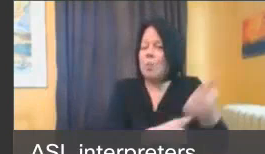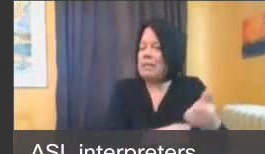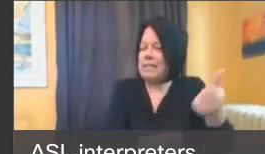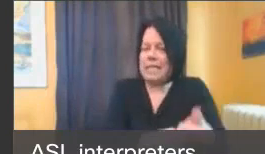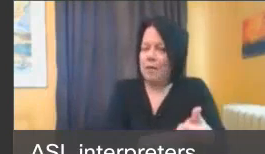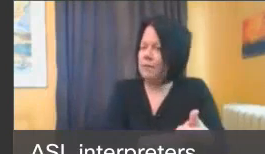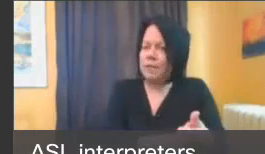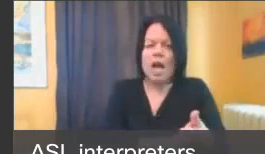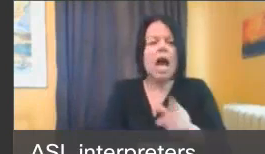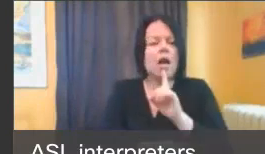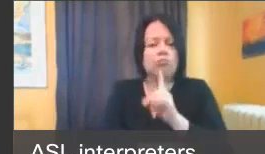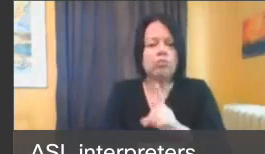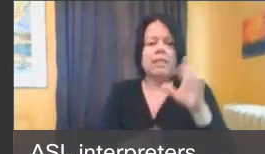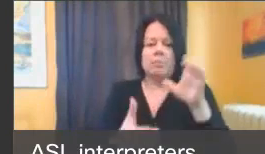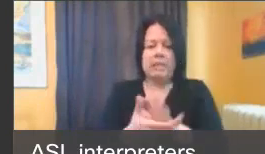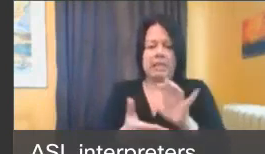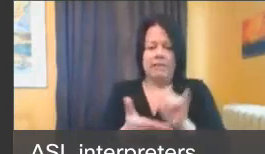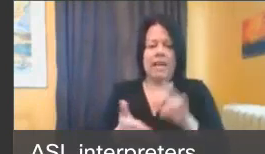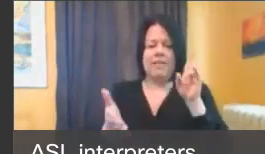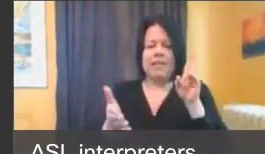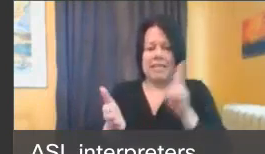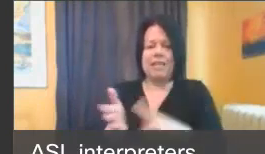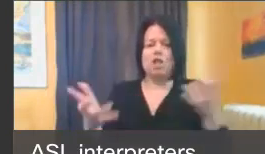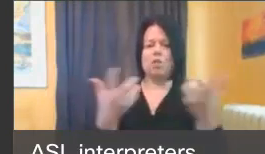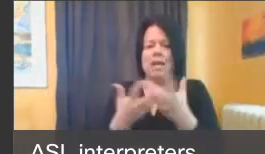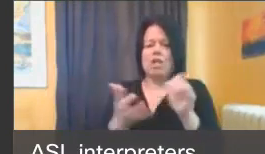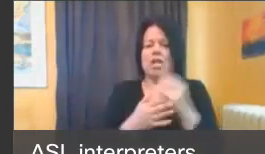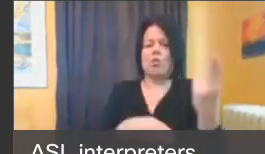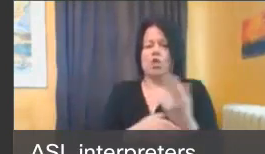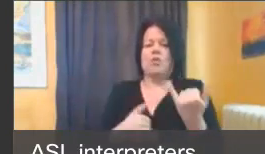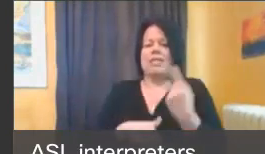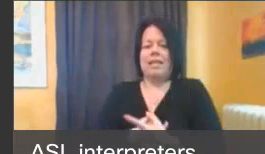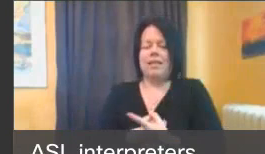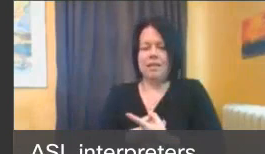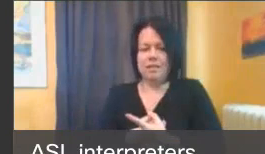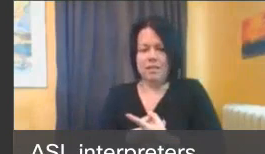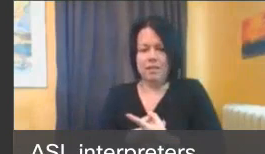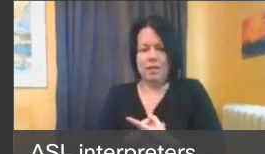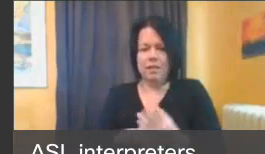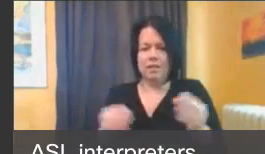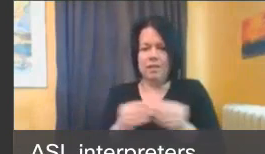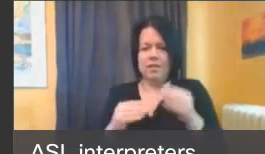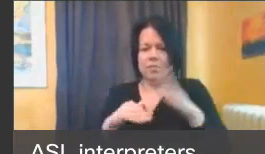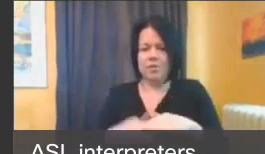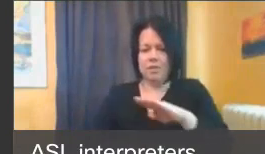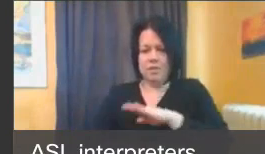firmly believe that the signature match that we use today is more than sufficient and works very